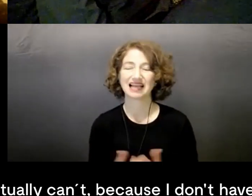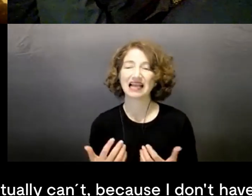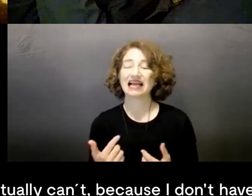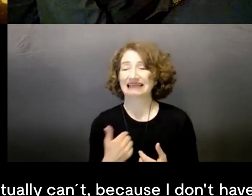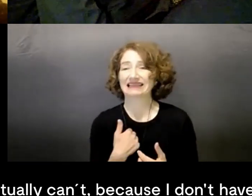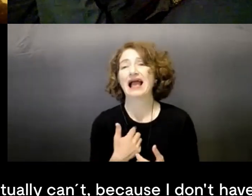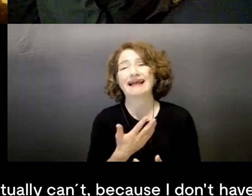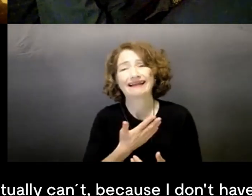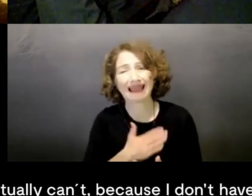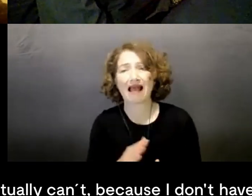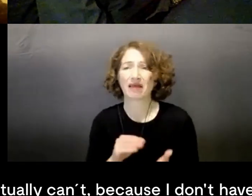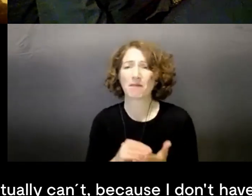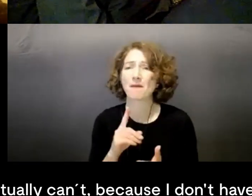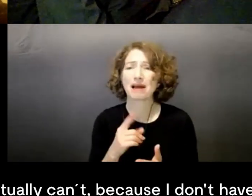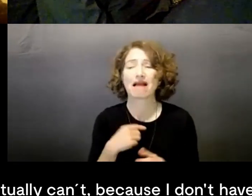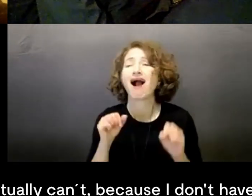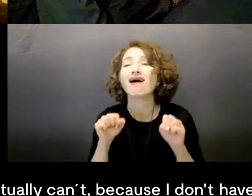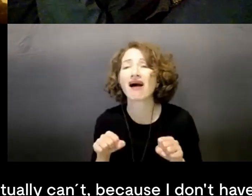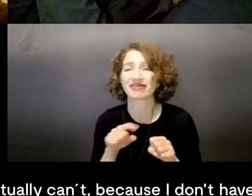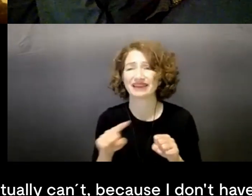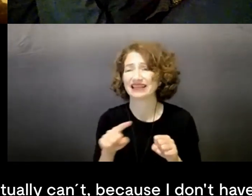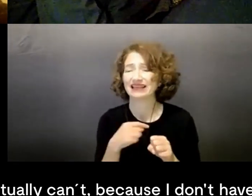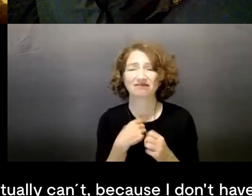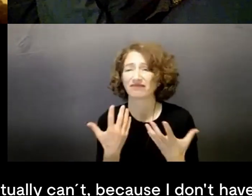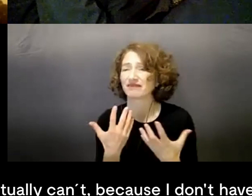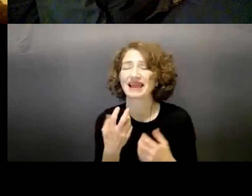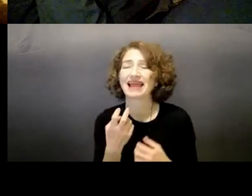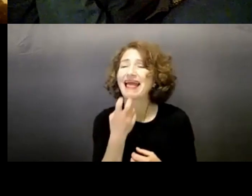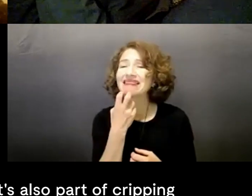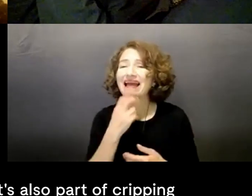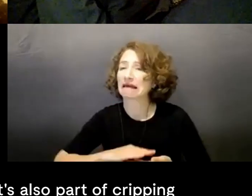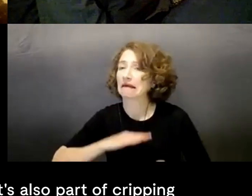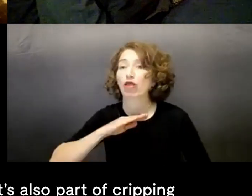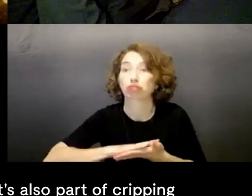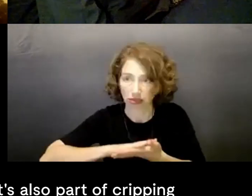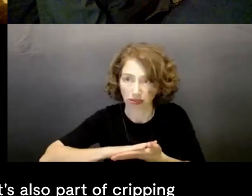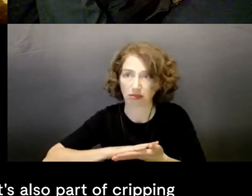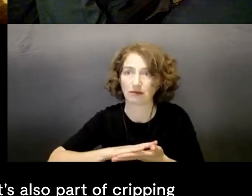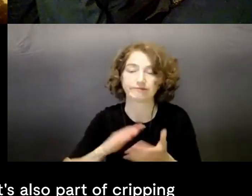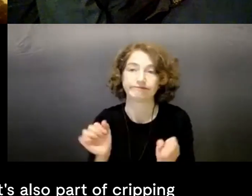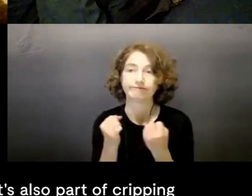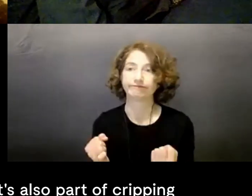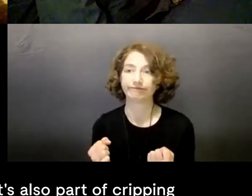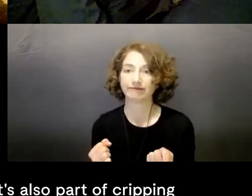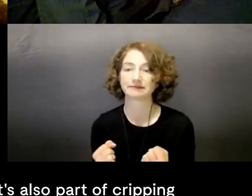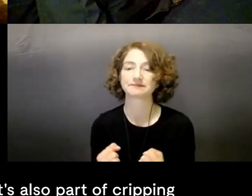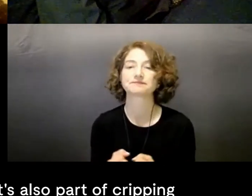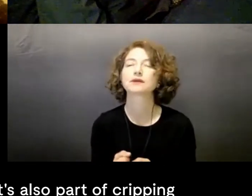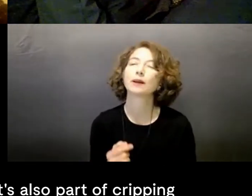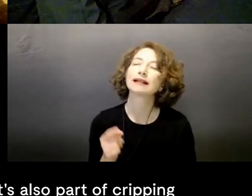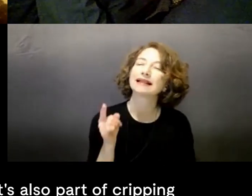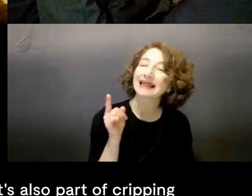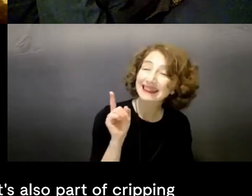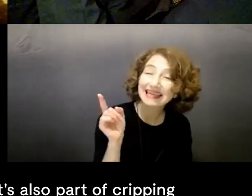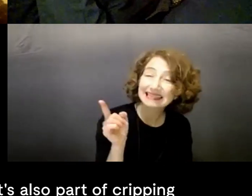can't because I don't have the energy resources. And I think that's also part